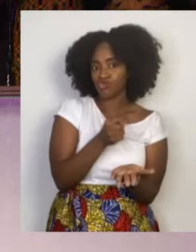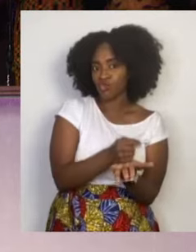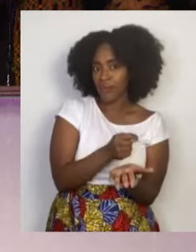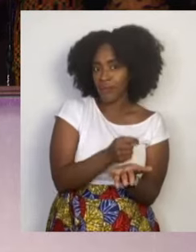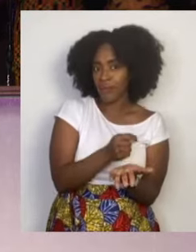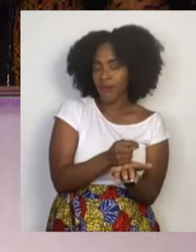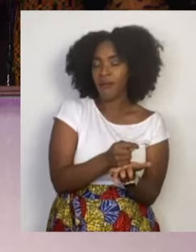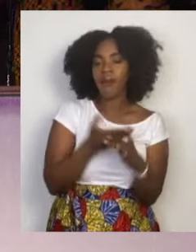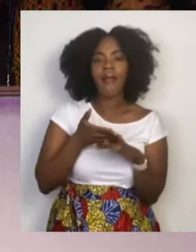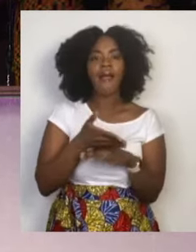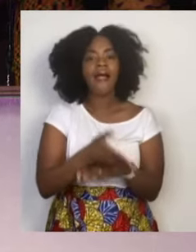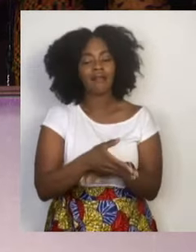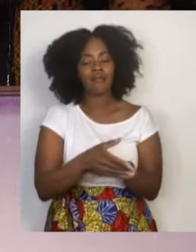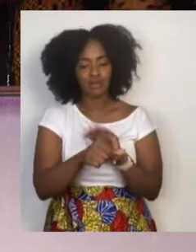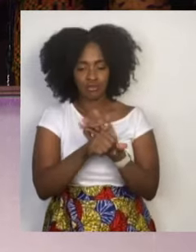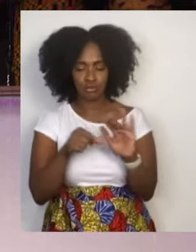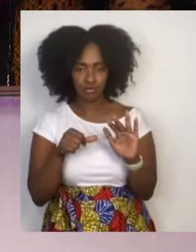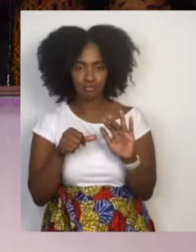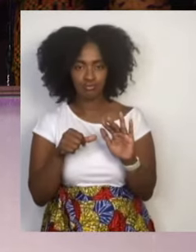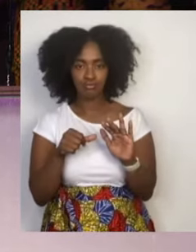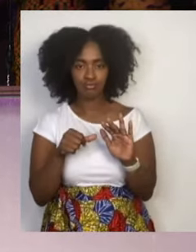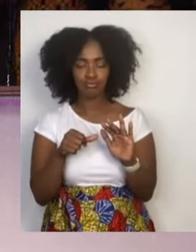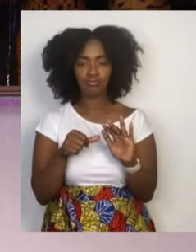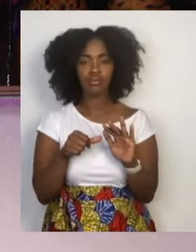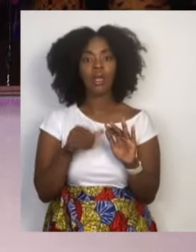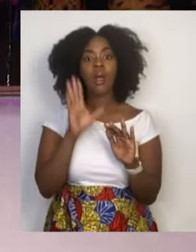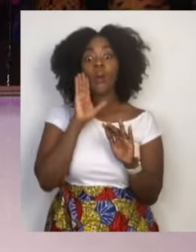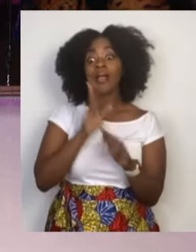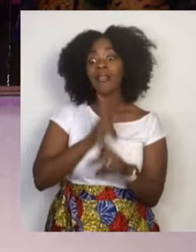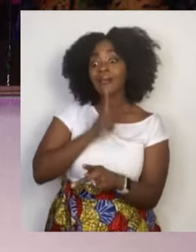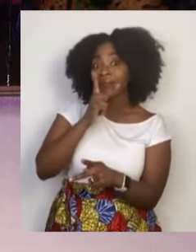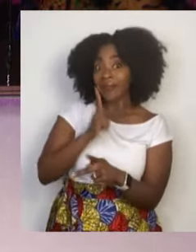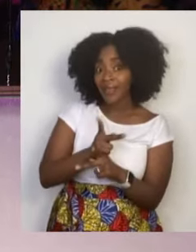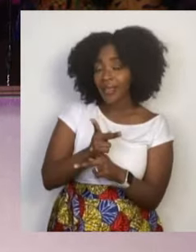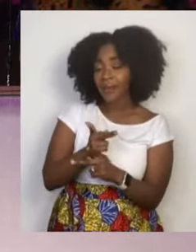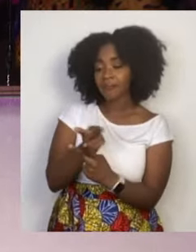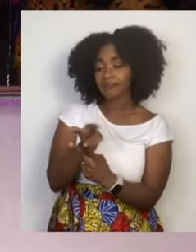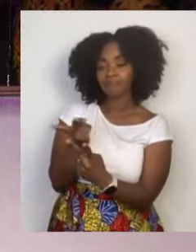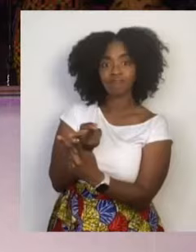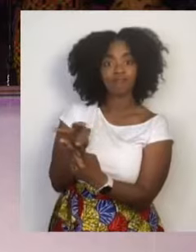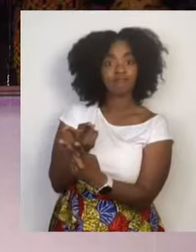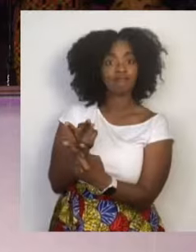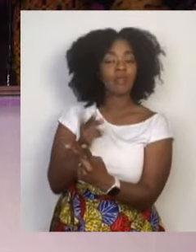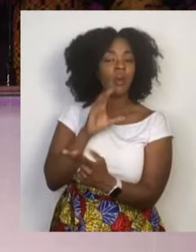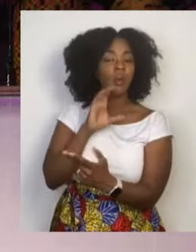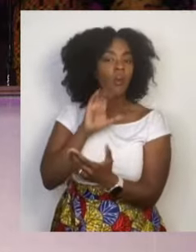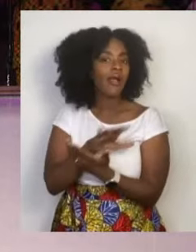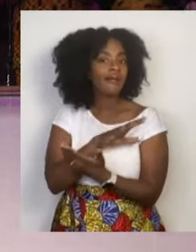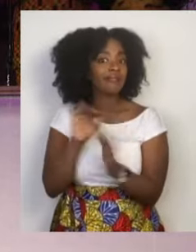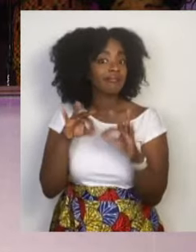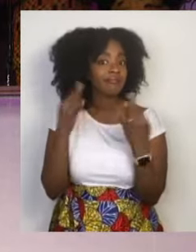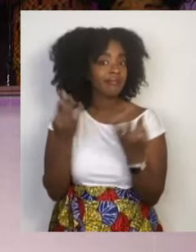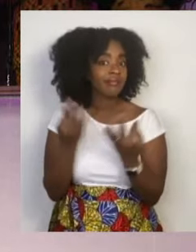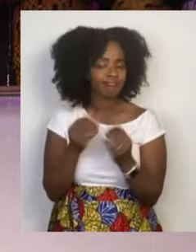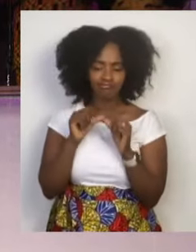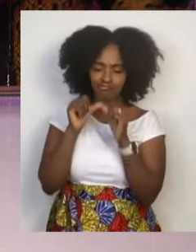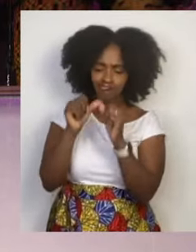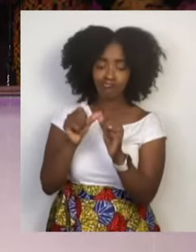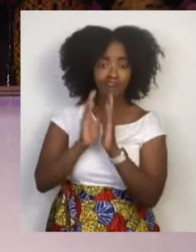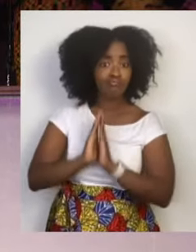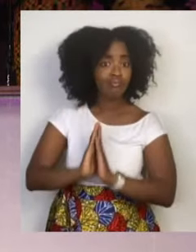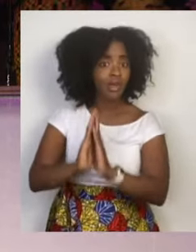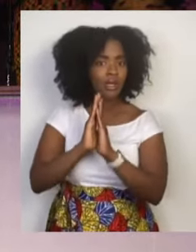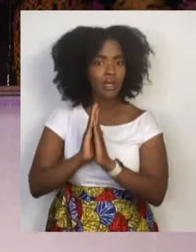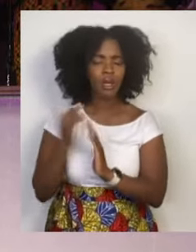we're going to do is keep he and his wife and his family lifted in prayer. We're standing in faith.